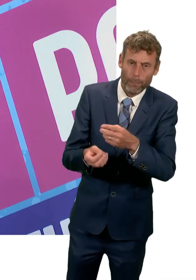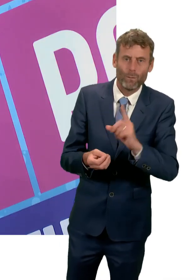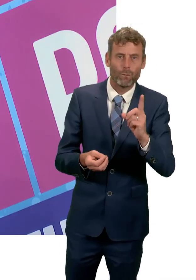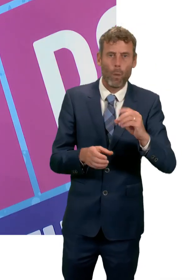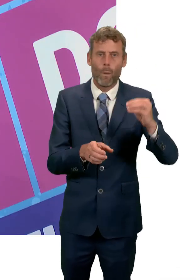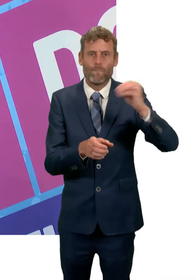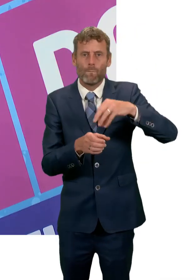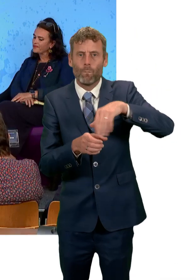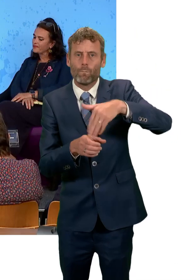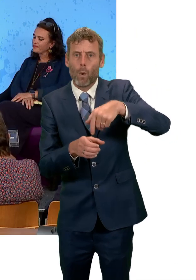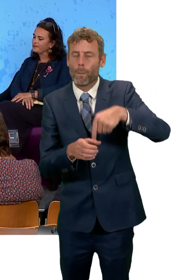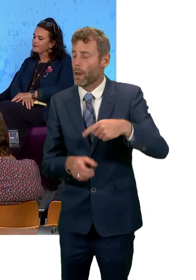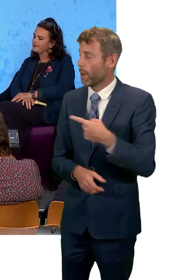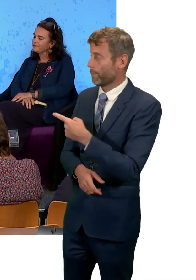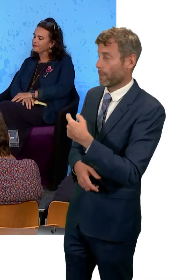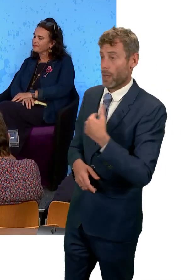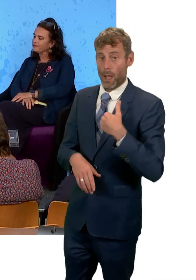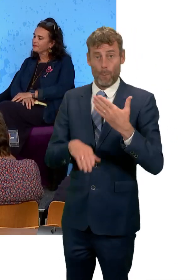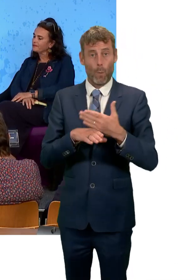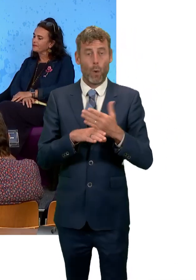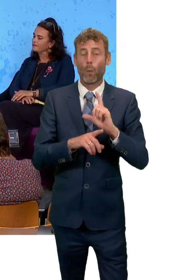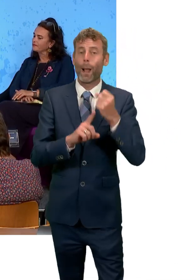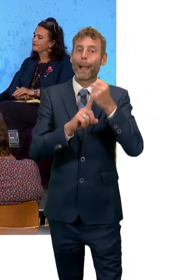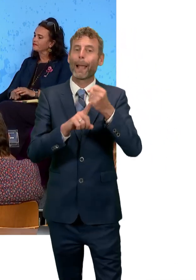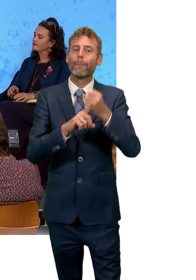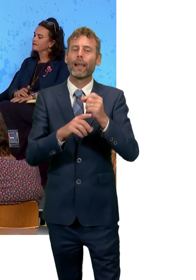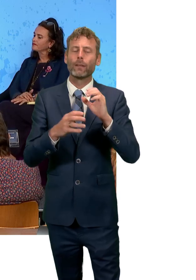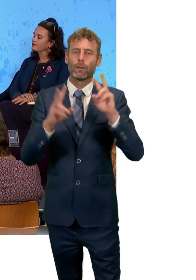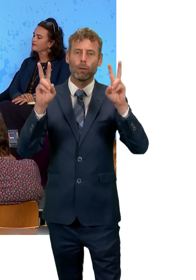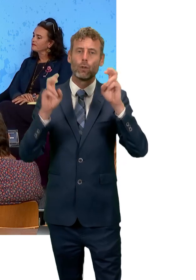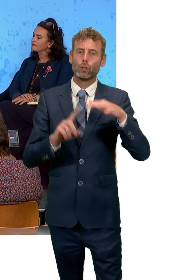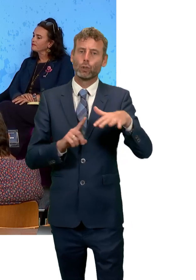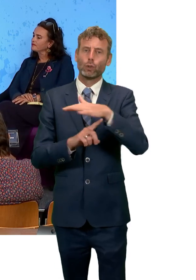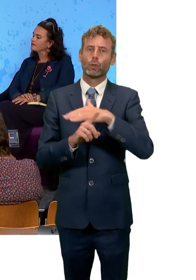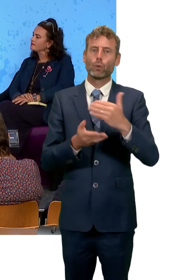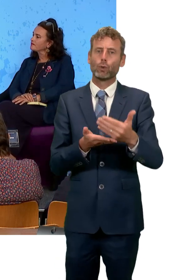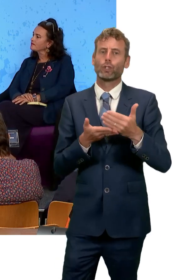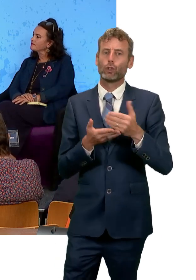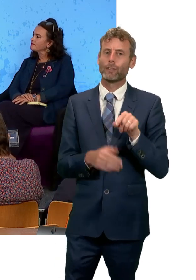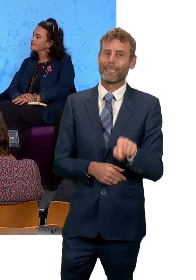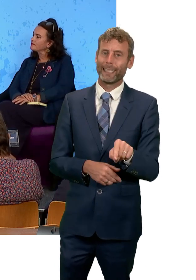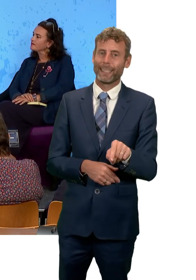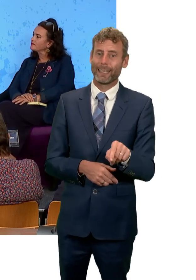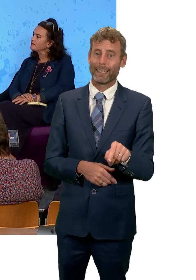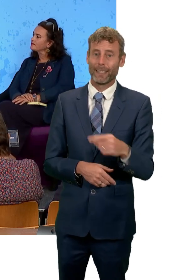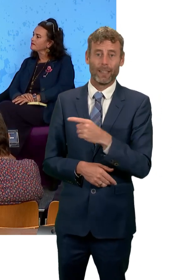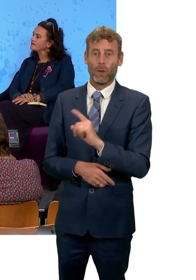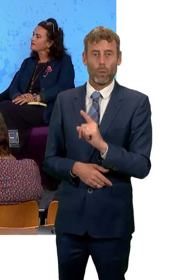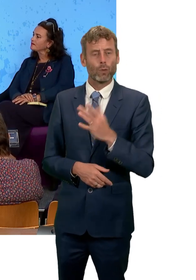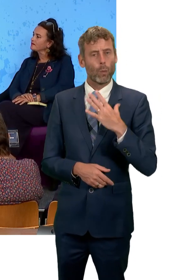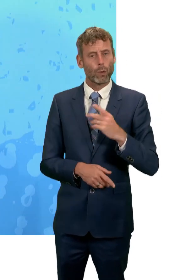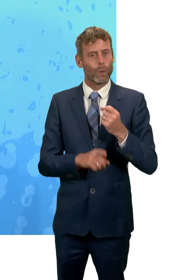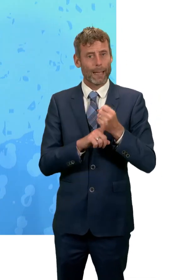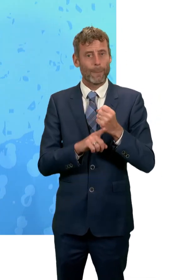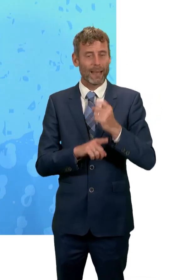campaign for Social Security, and there's extra cash that people can access. They just have to apply and they get a card with